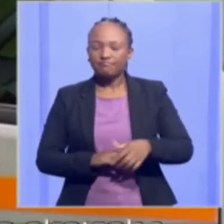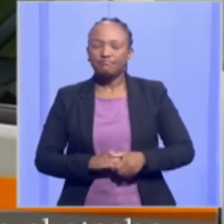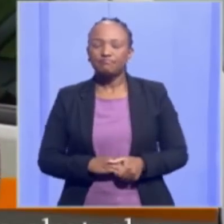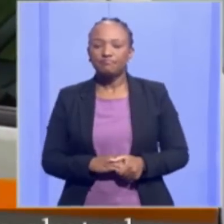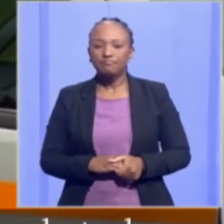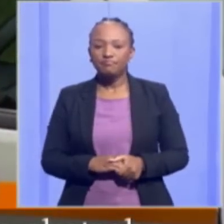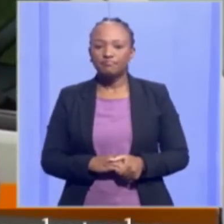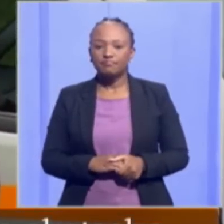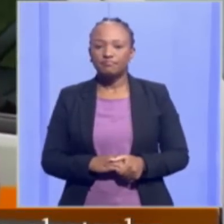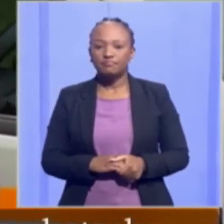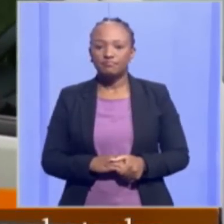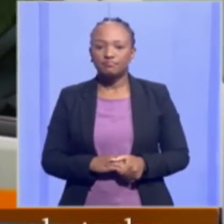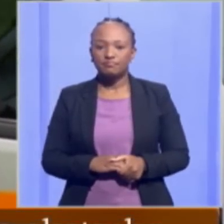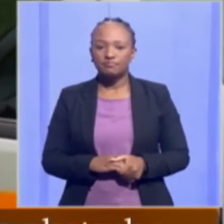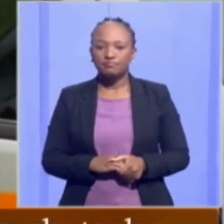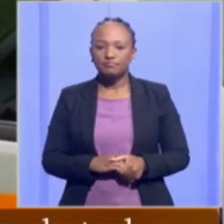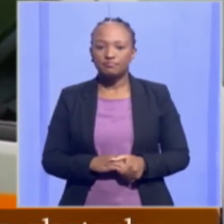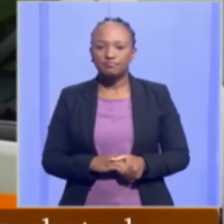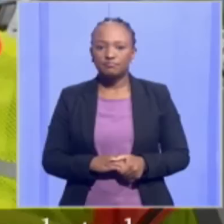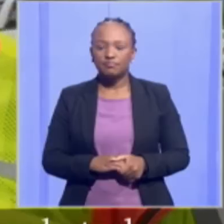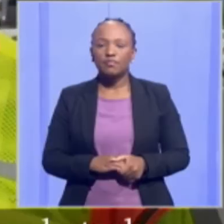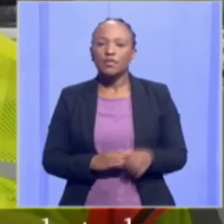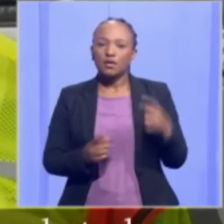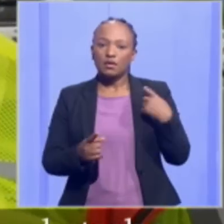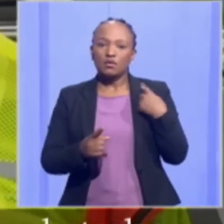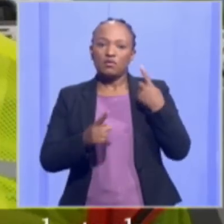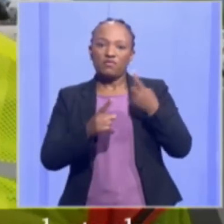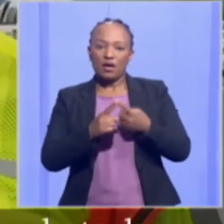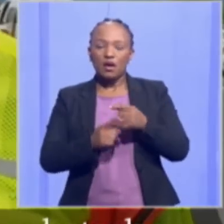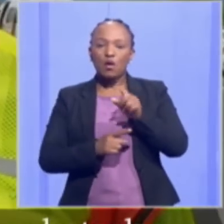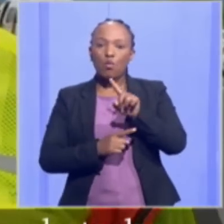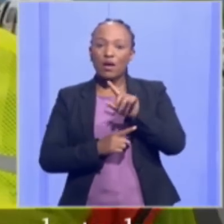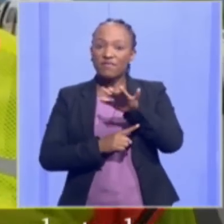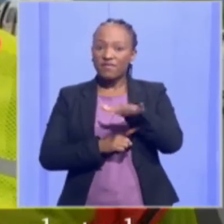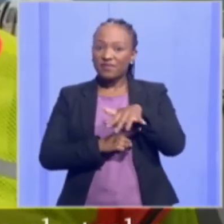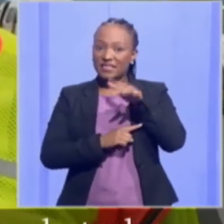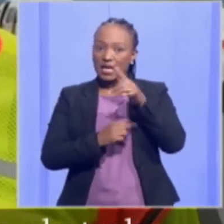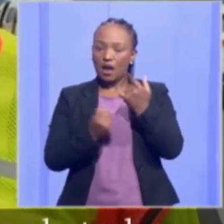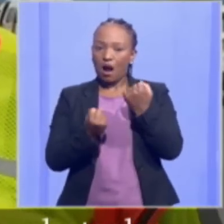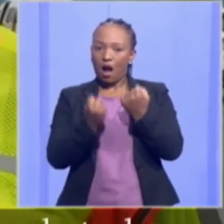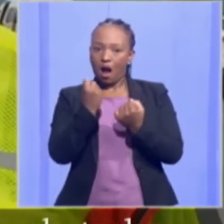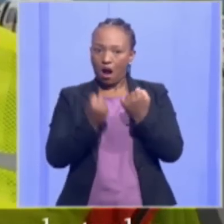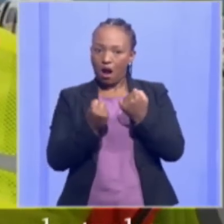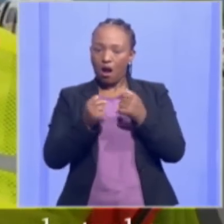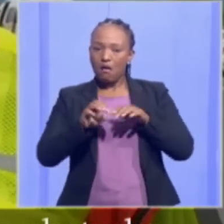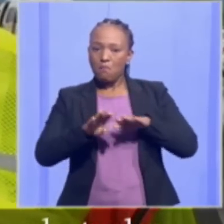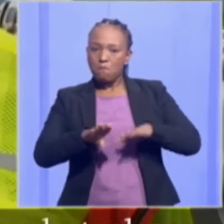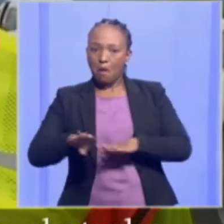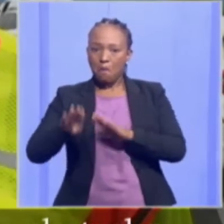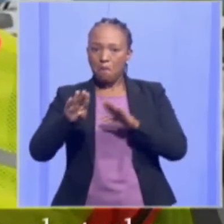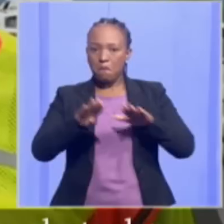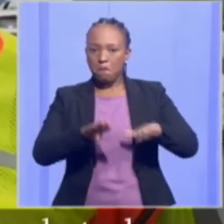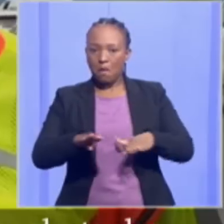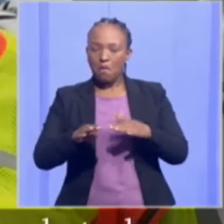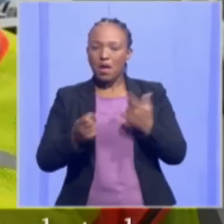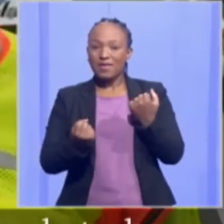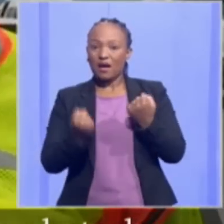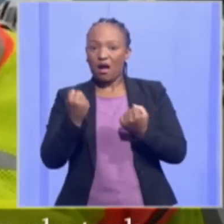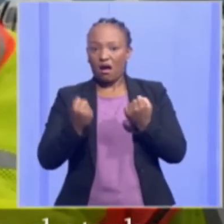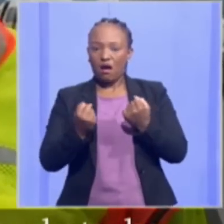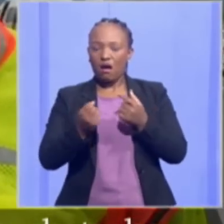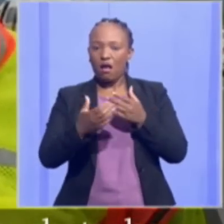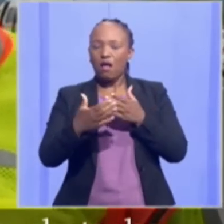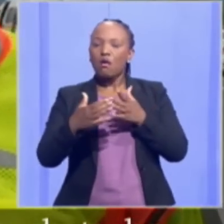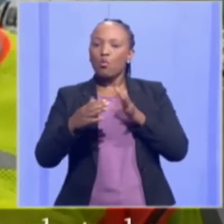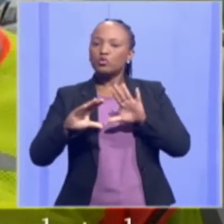far we've been able to stop more than 115,000 vehicles across all the roads. 40,000 heavy motor vehicles went